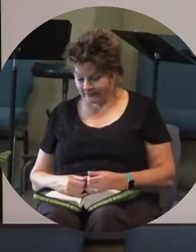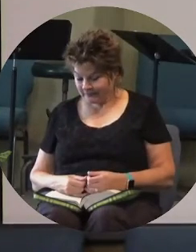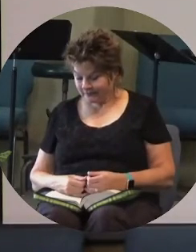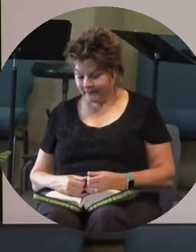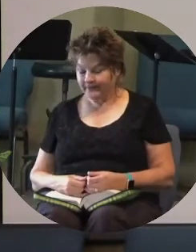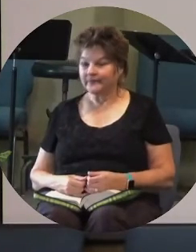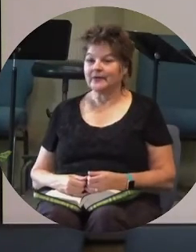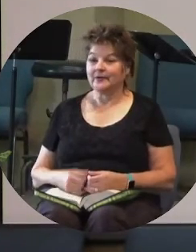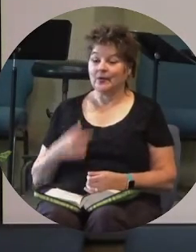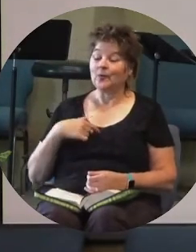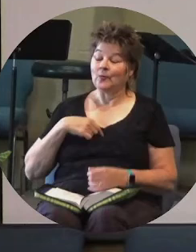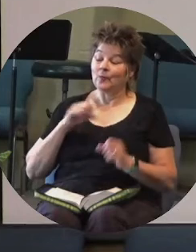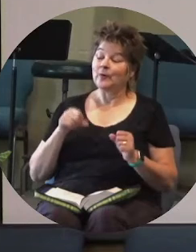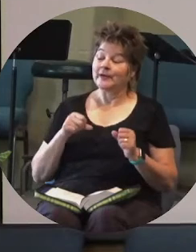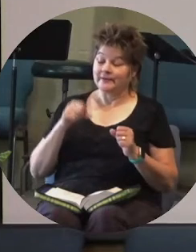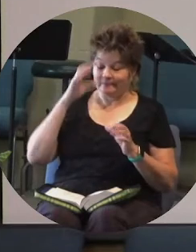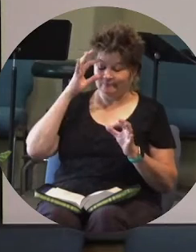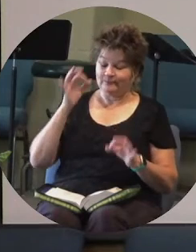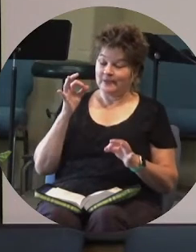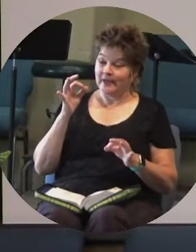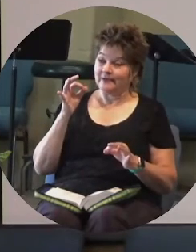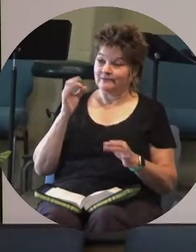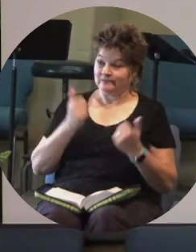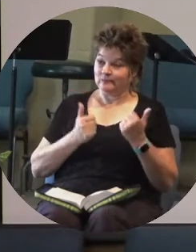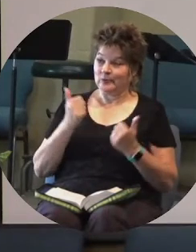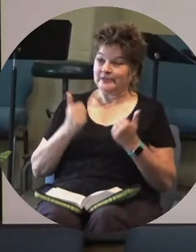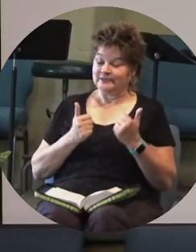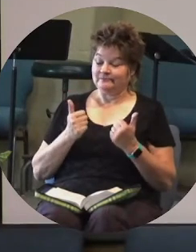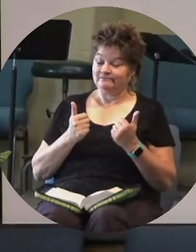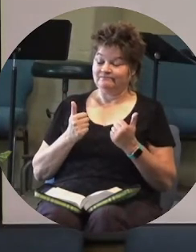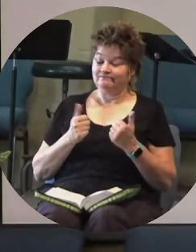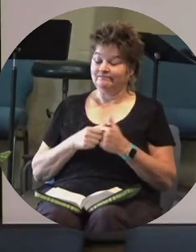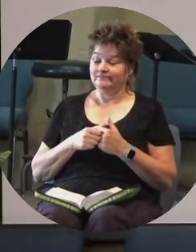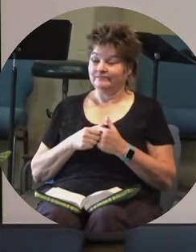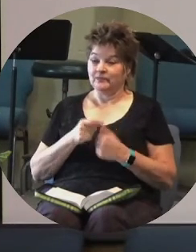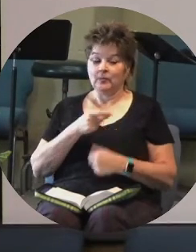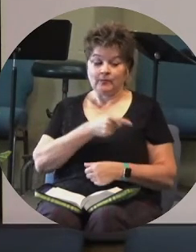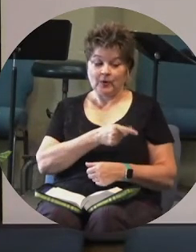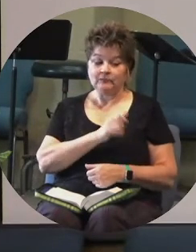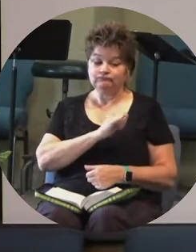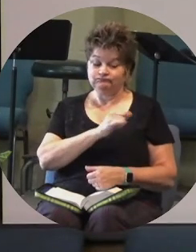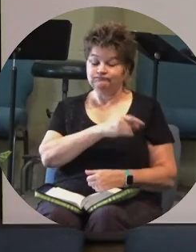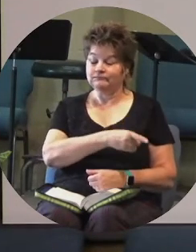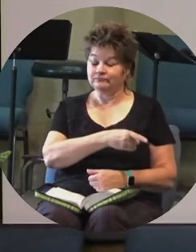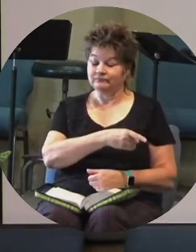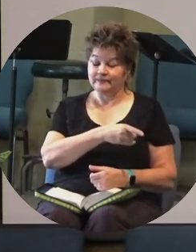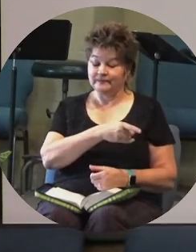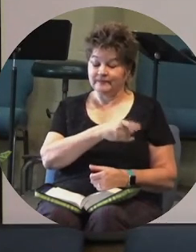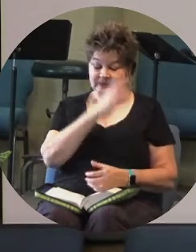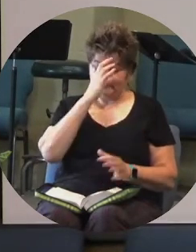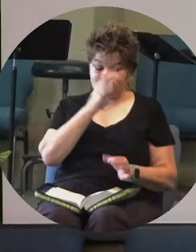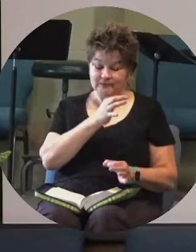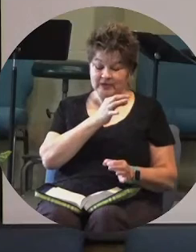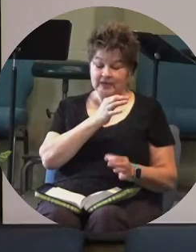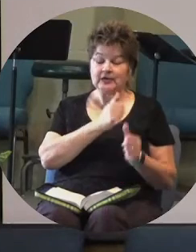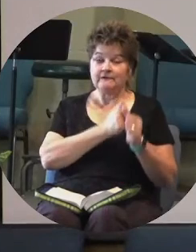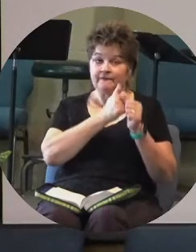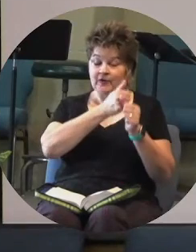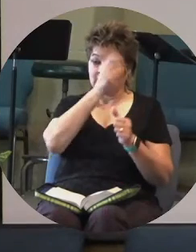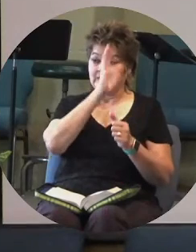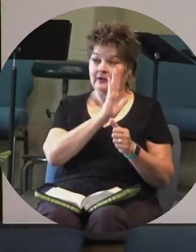We get to choose. So did Paul. And he chose to follow